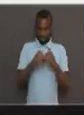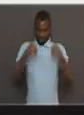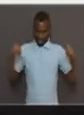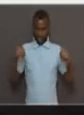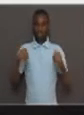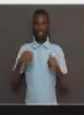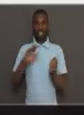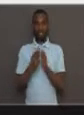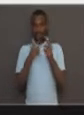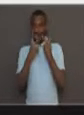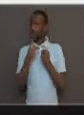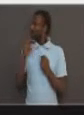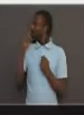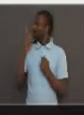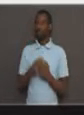fission.